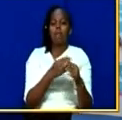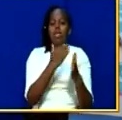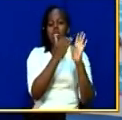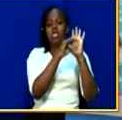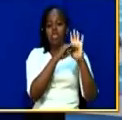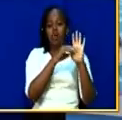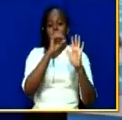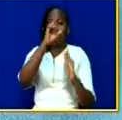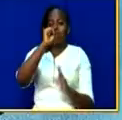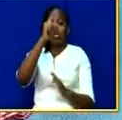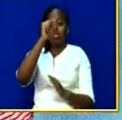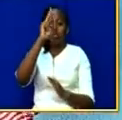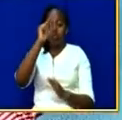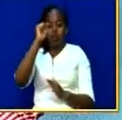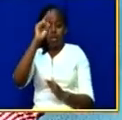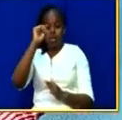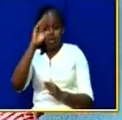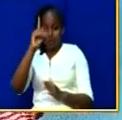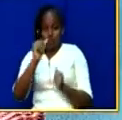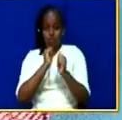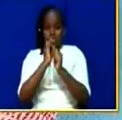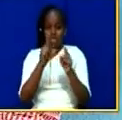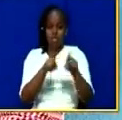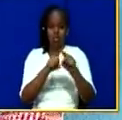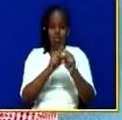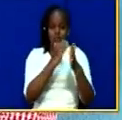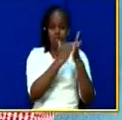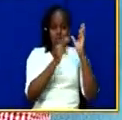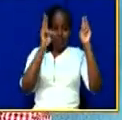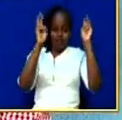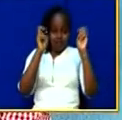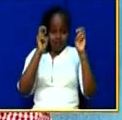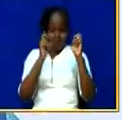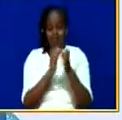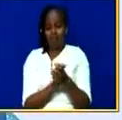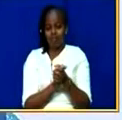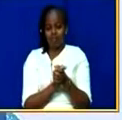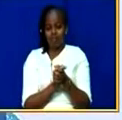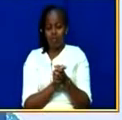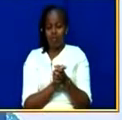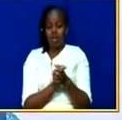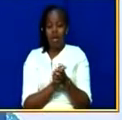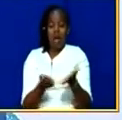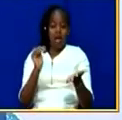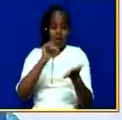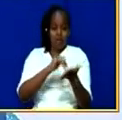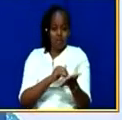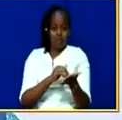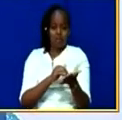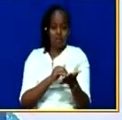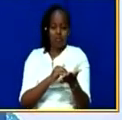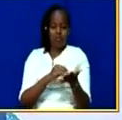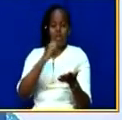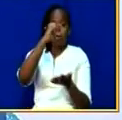they're called substrands. Substrands. So we have the strand, which is gardening practices.